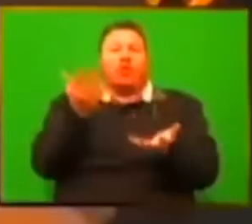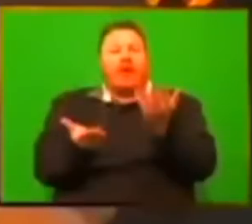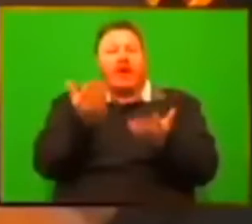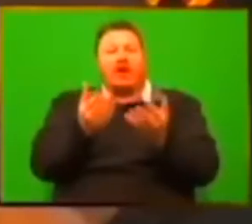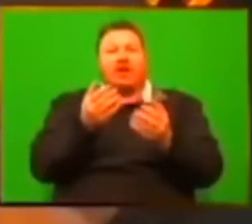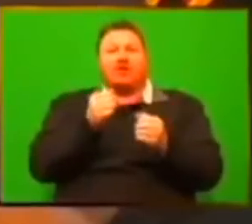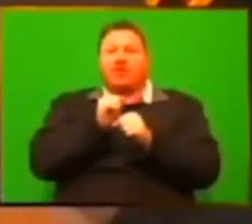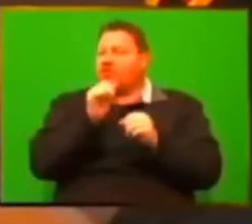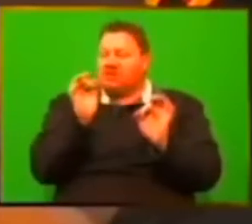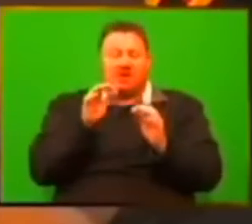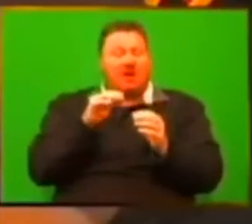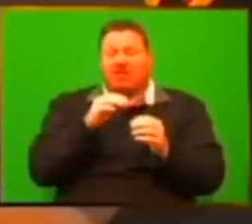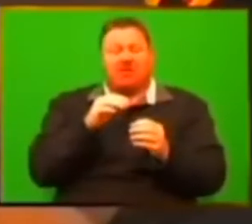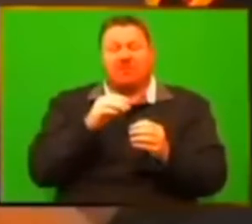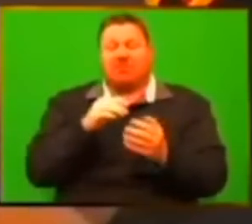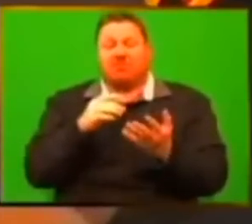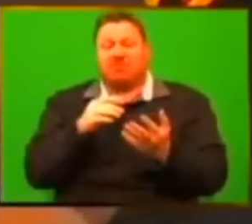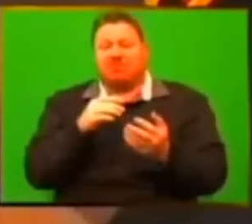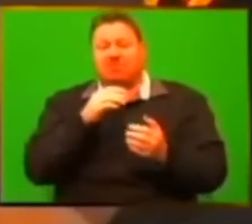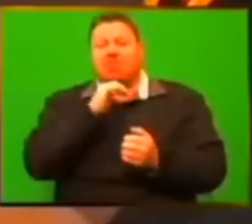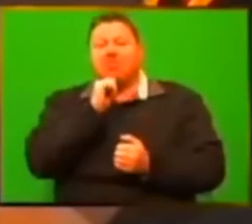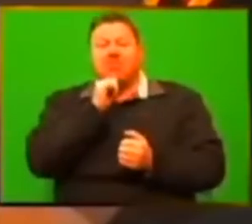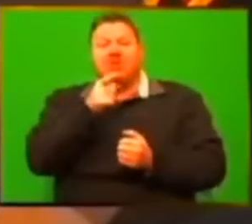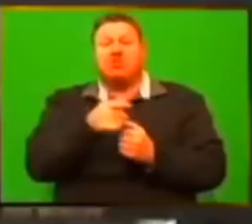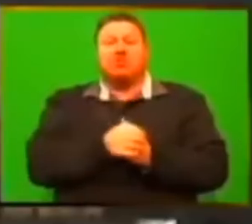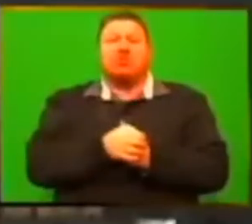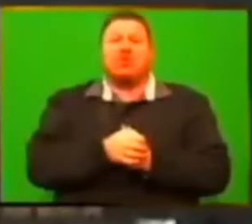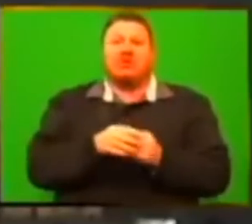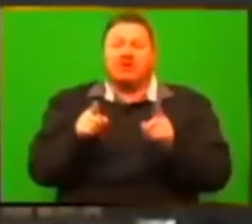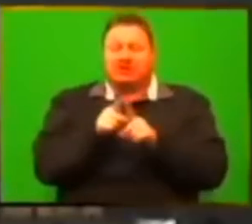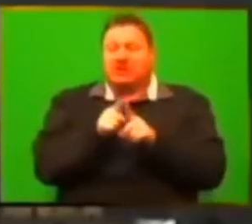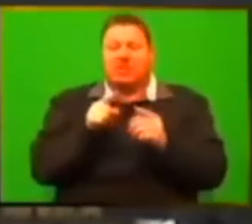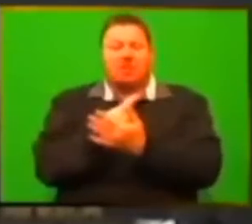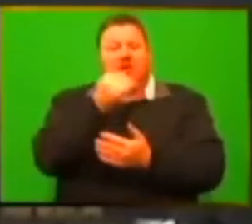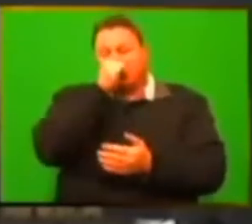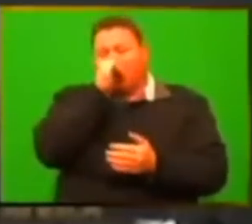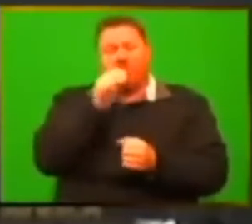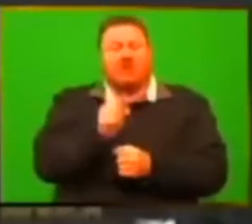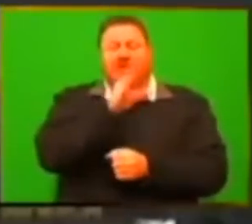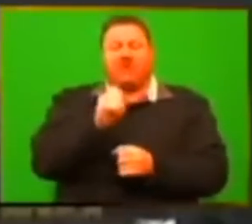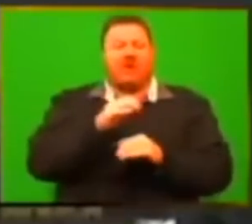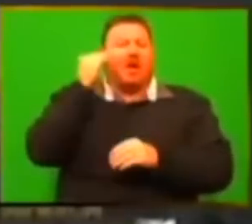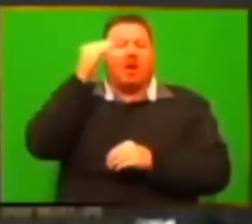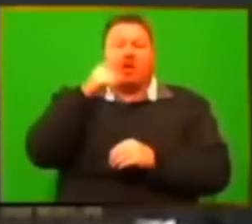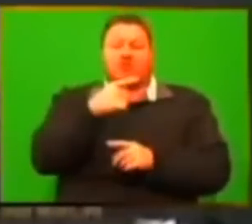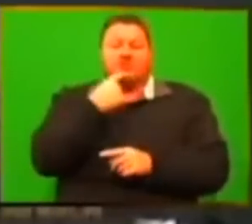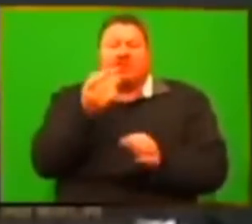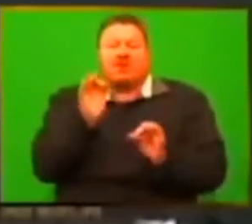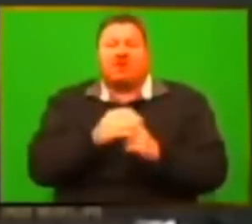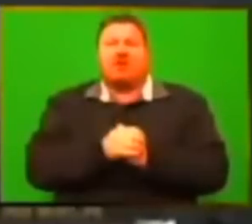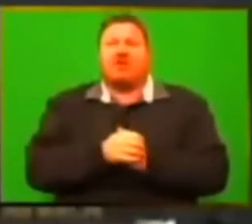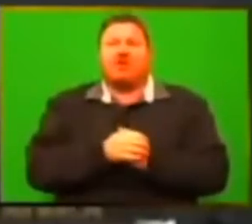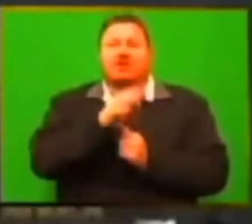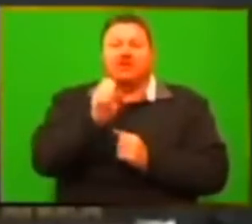there is nothing tangible you said about the high levels of crime happening in South Africa. In the past year, South Africa had